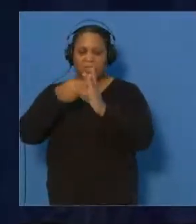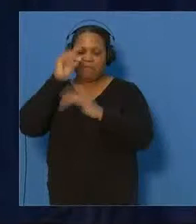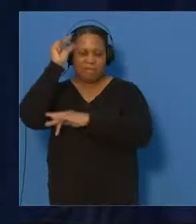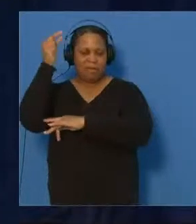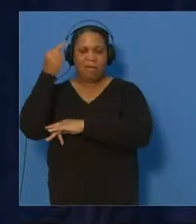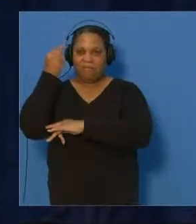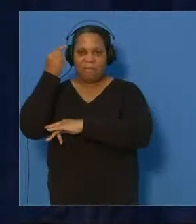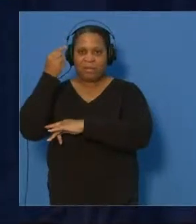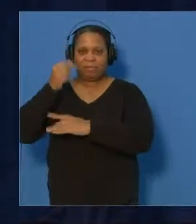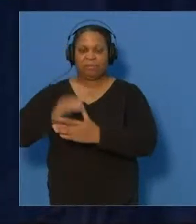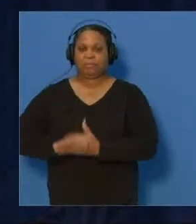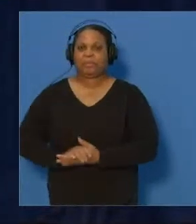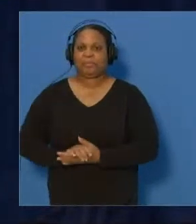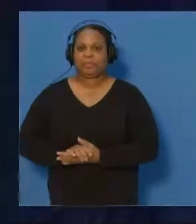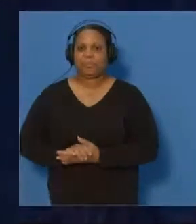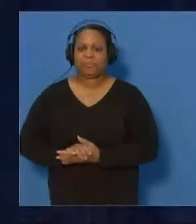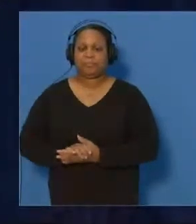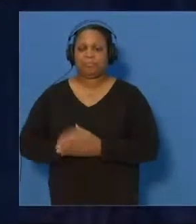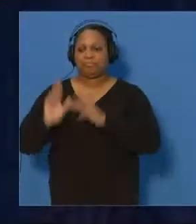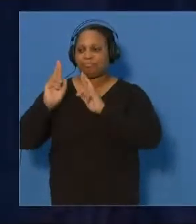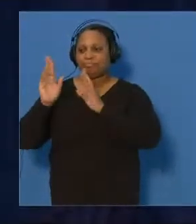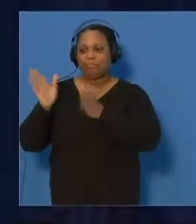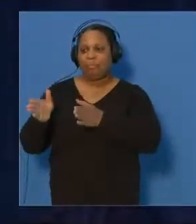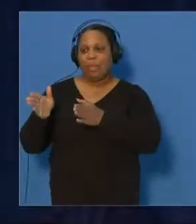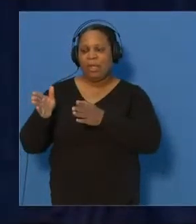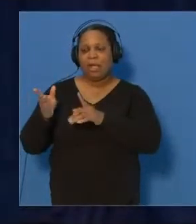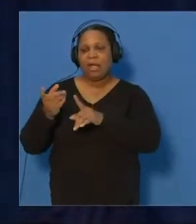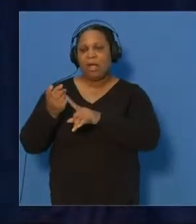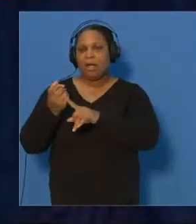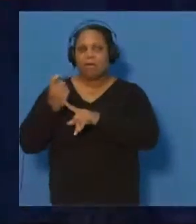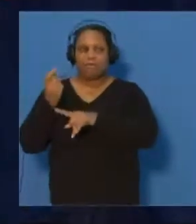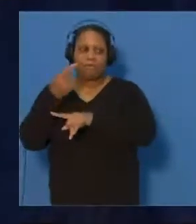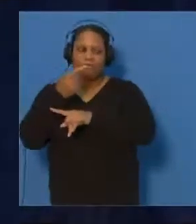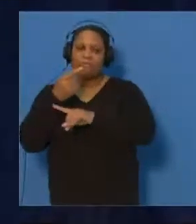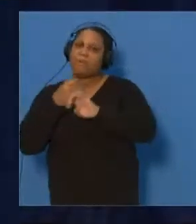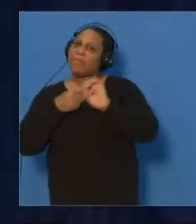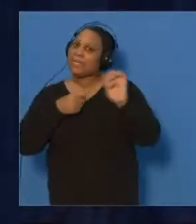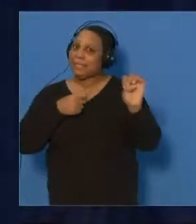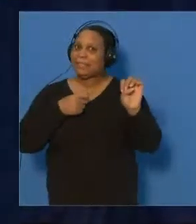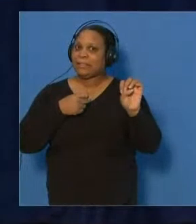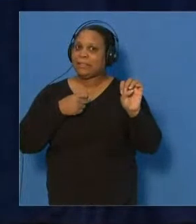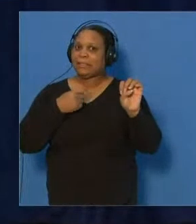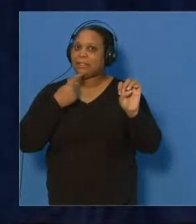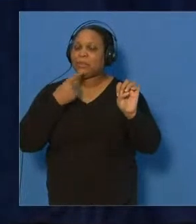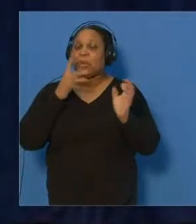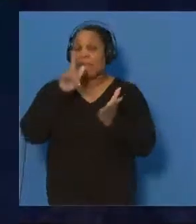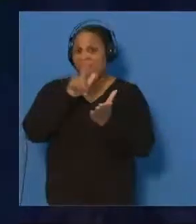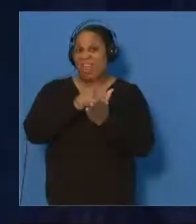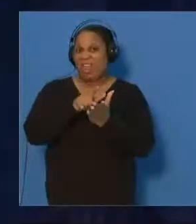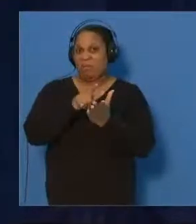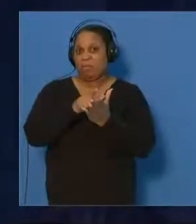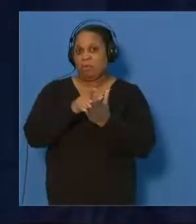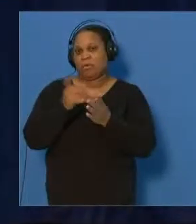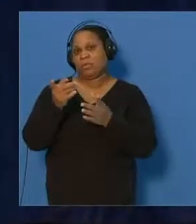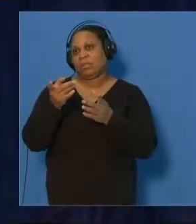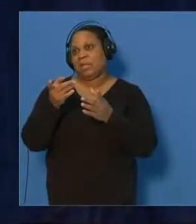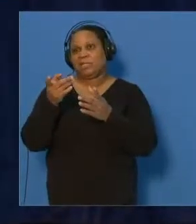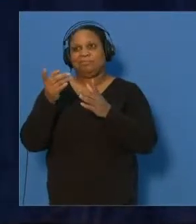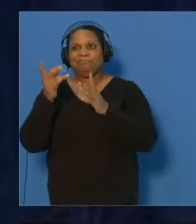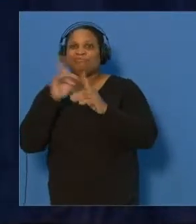Thank you, sir. Also from the East End, that's a good one. I mean, we have an airport deal that depends on